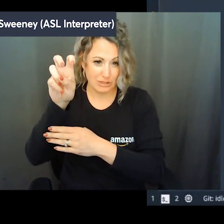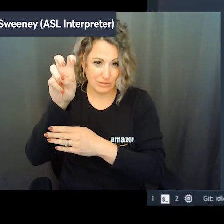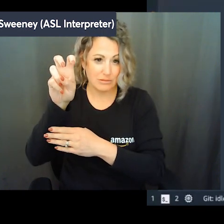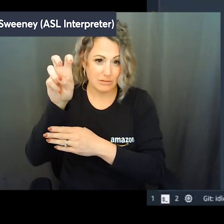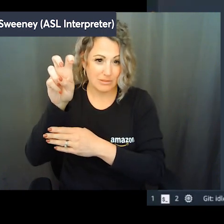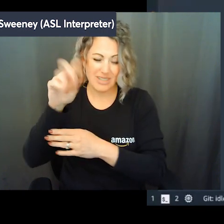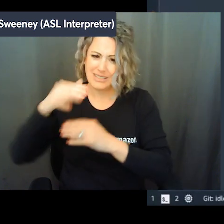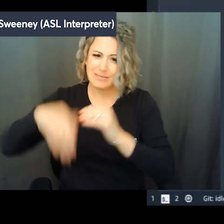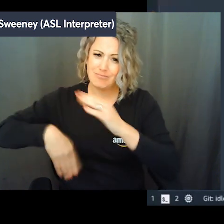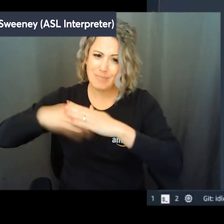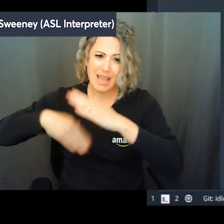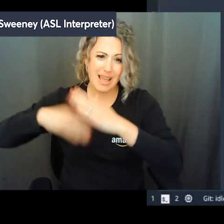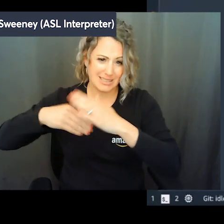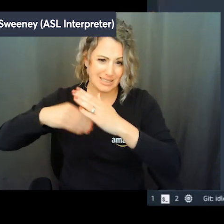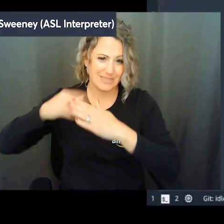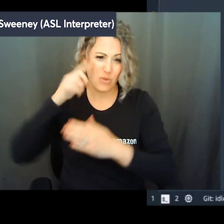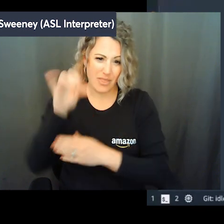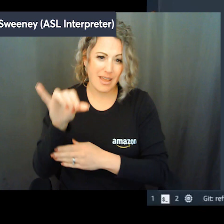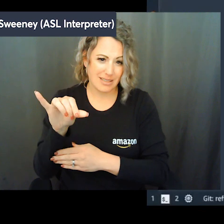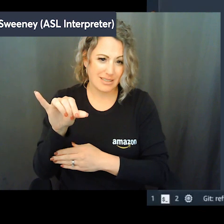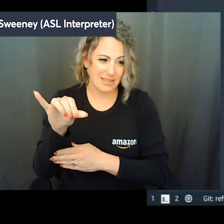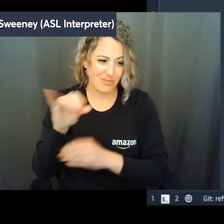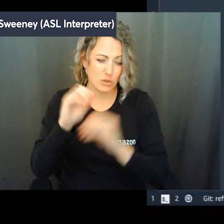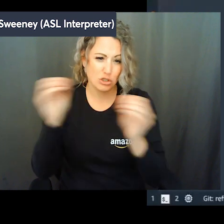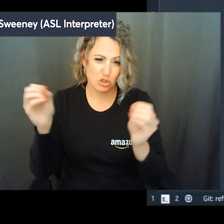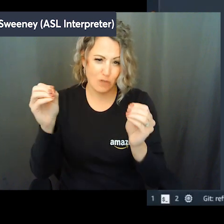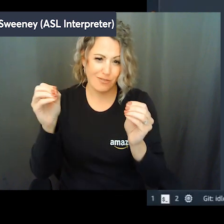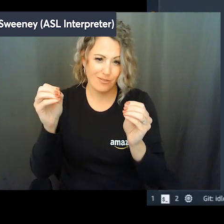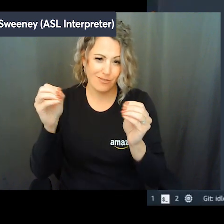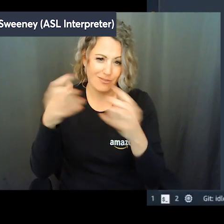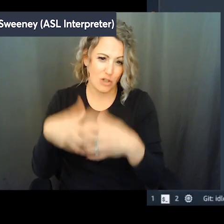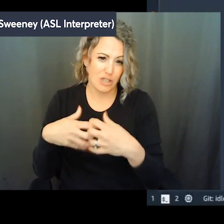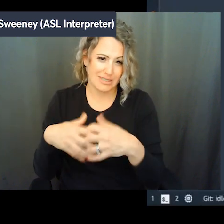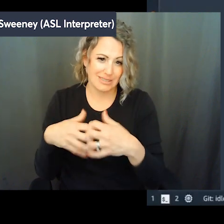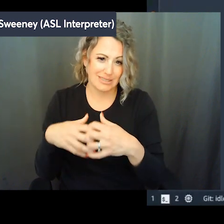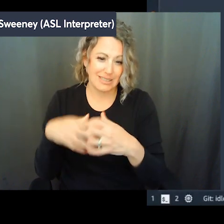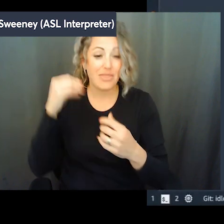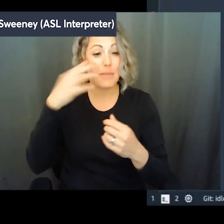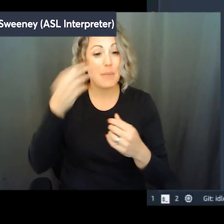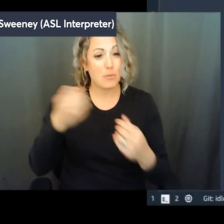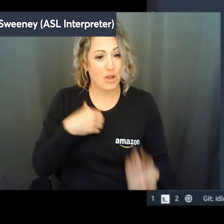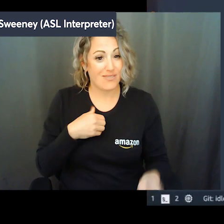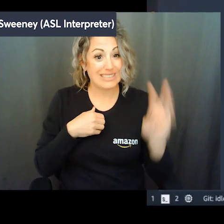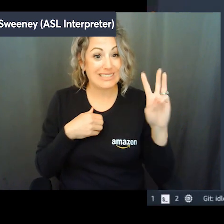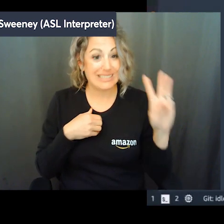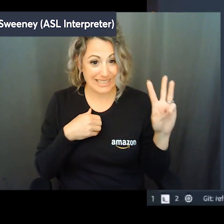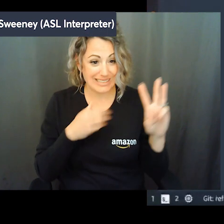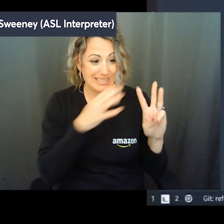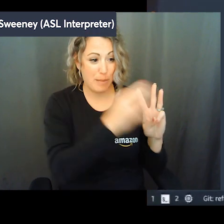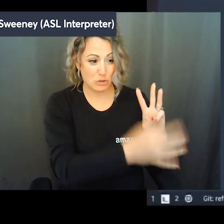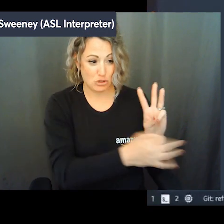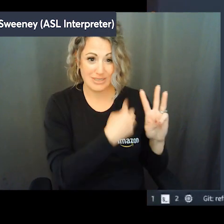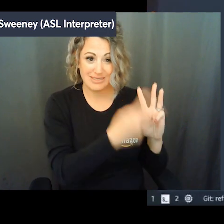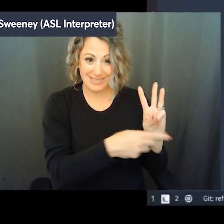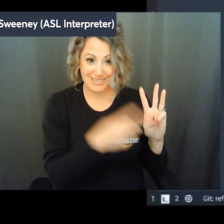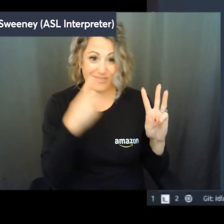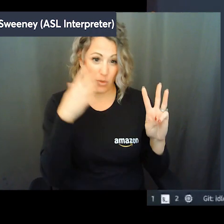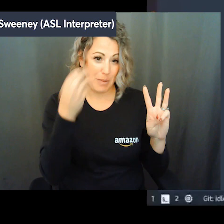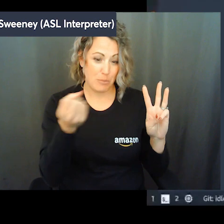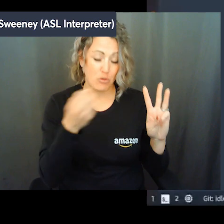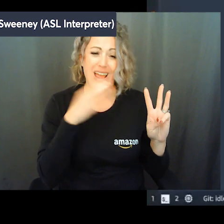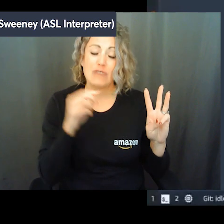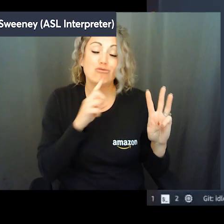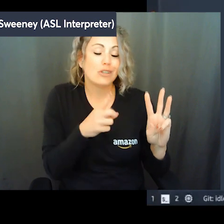is the max concurrent invocations for a single endpoint. And memory size, I've listed out the 6 options here that you can select from. And essentially